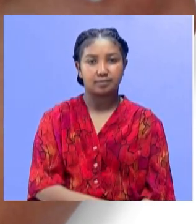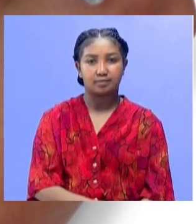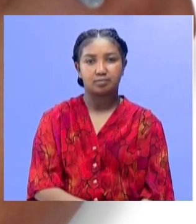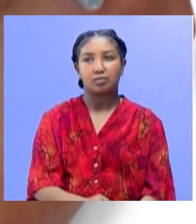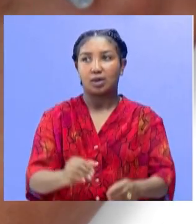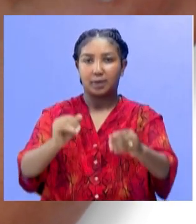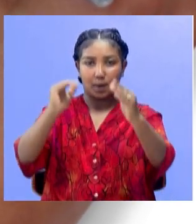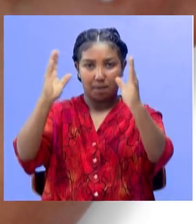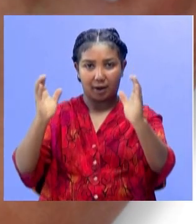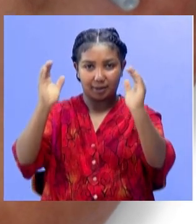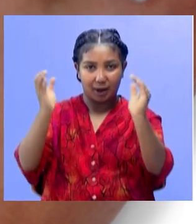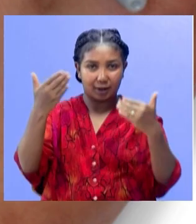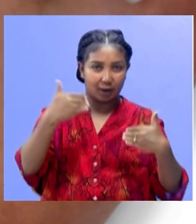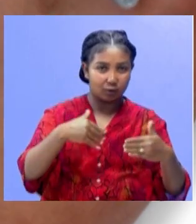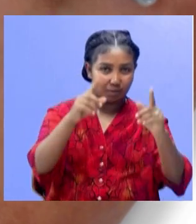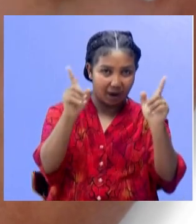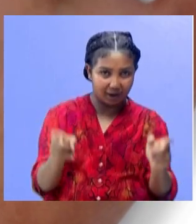in bracket.